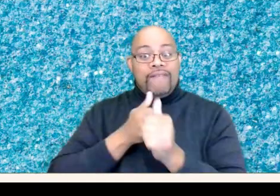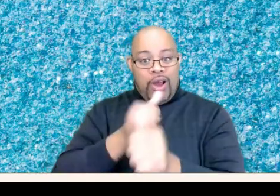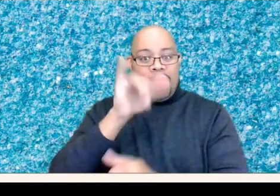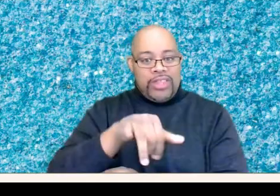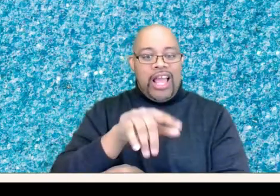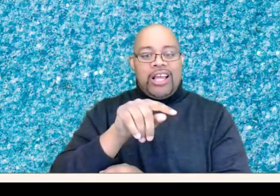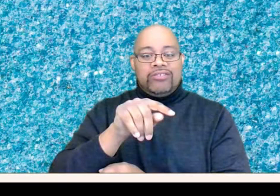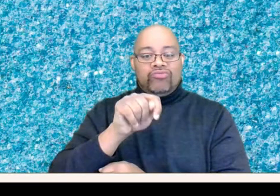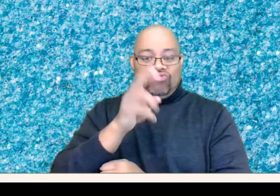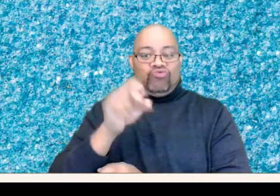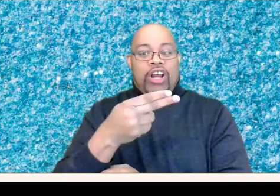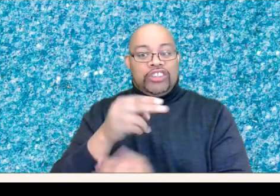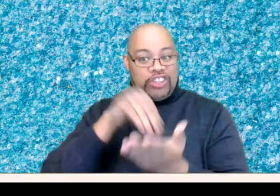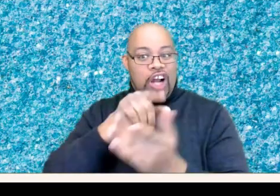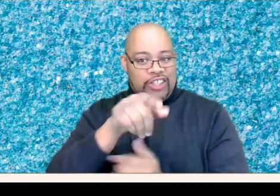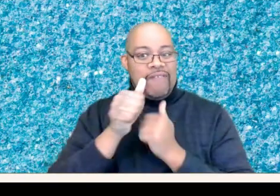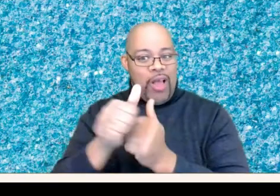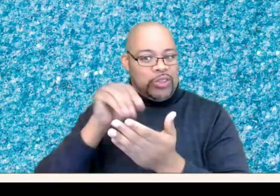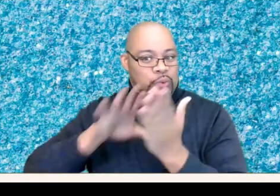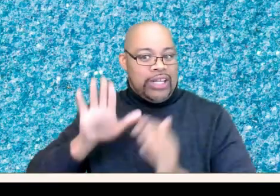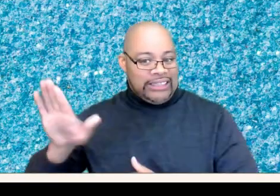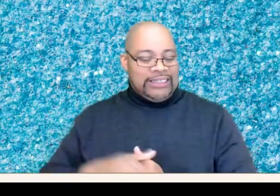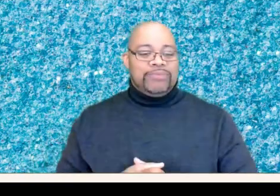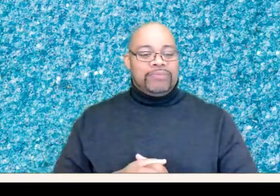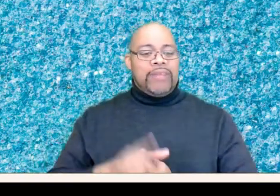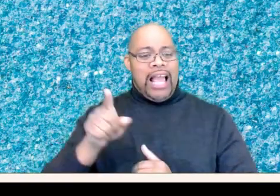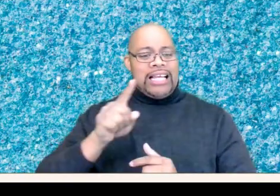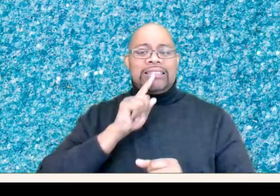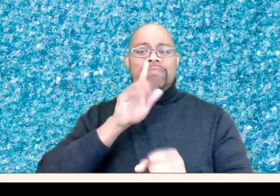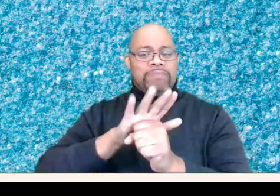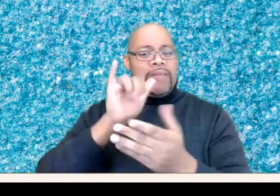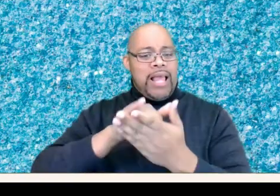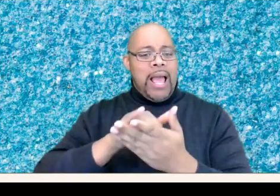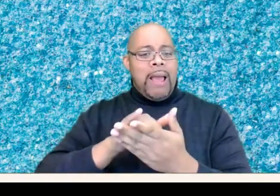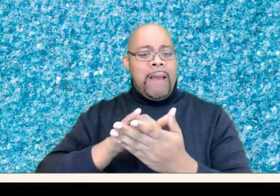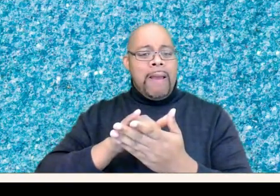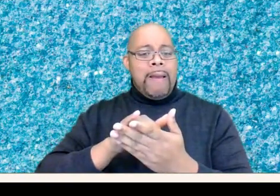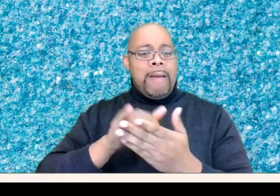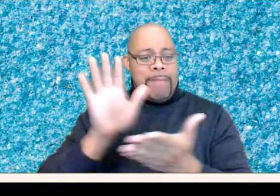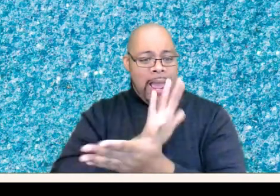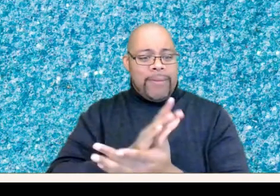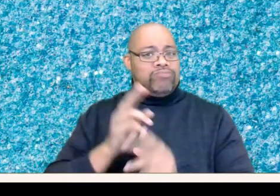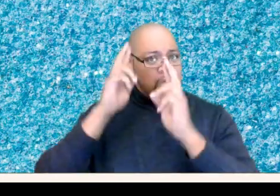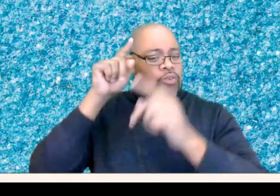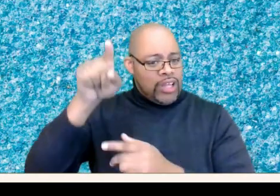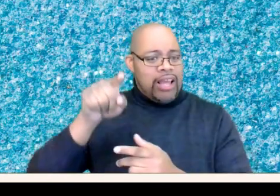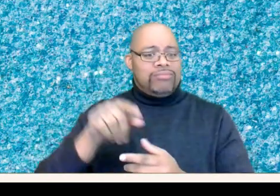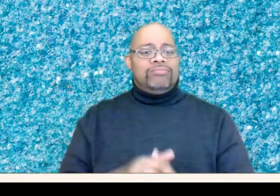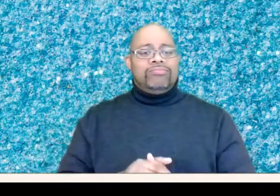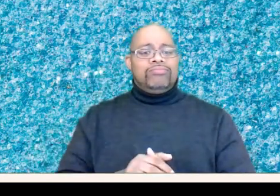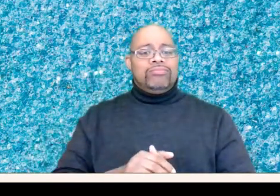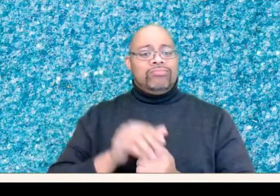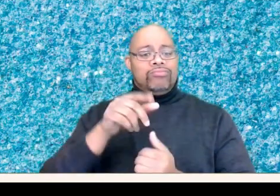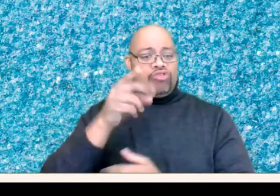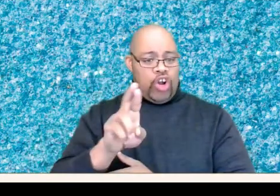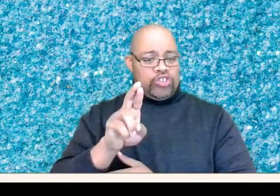Trench's. And they dedicated this profound paper to his legacy, stating, "This paper is dedicated